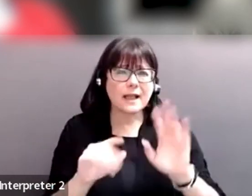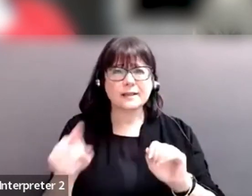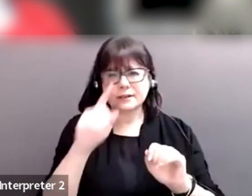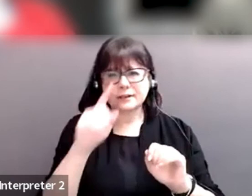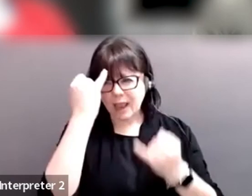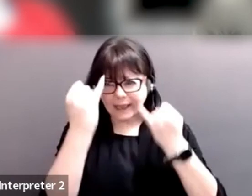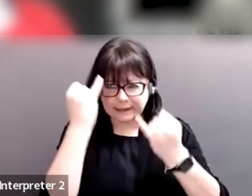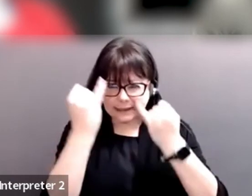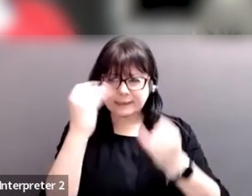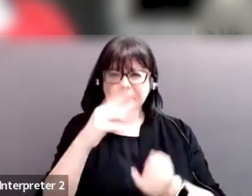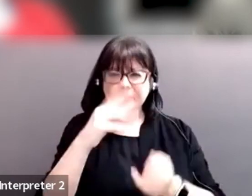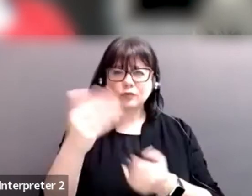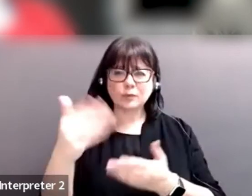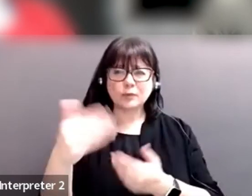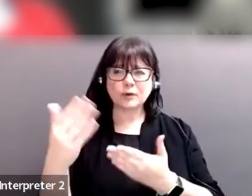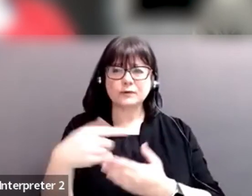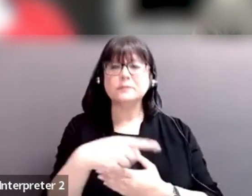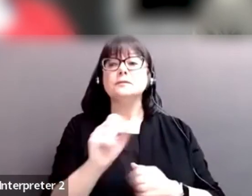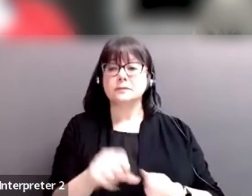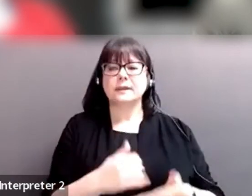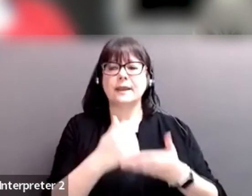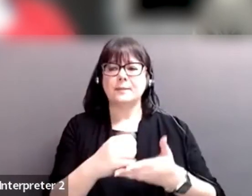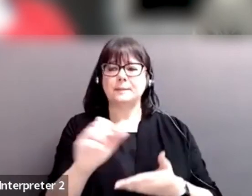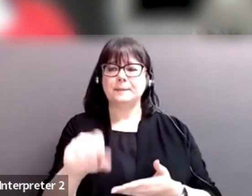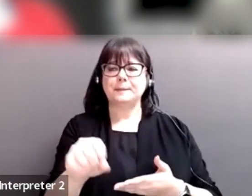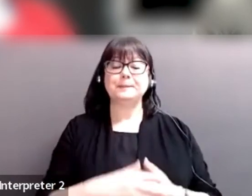and those types of things so that you can actually be successful.